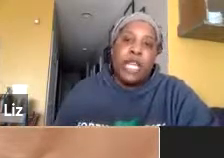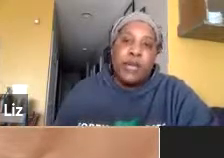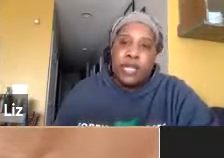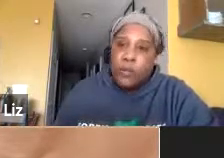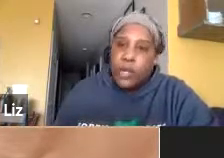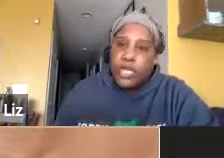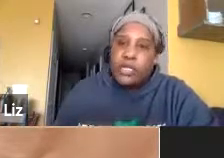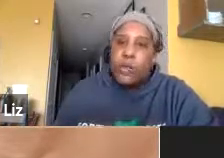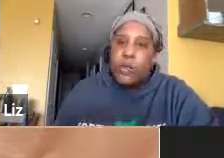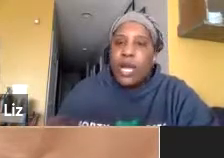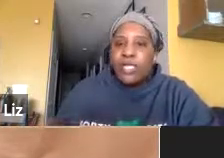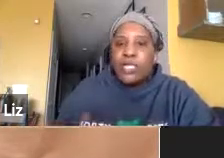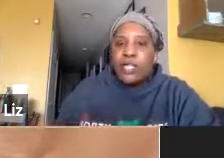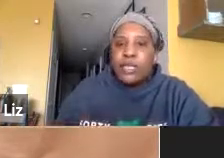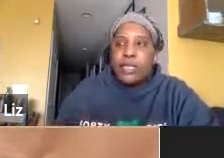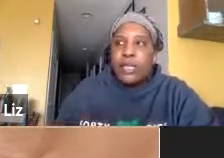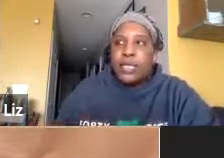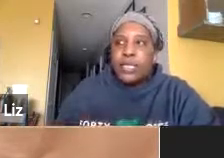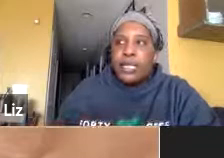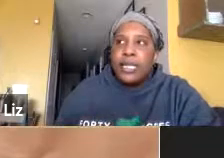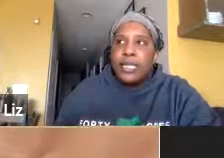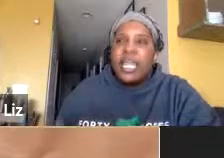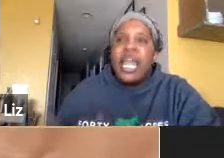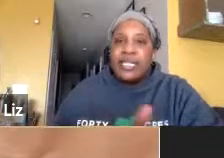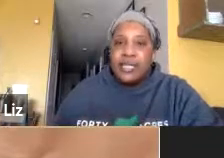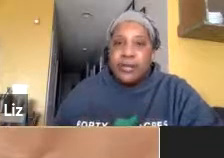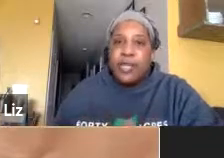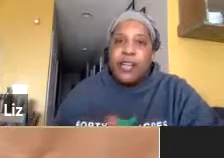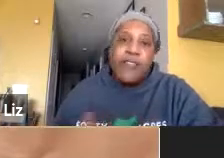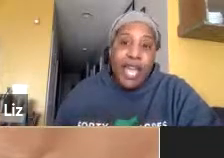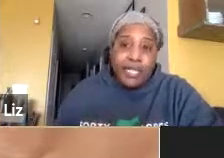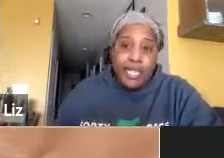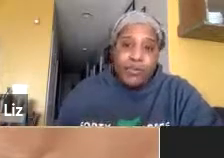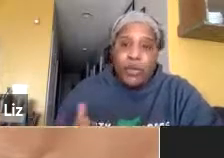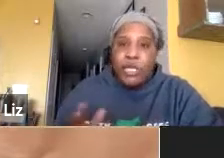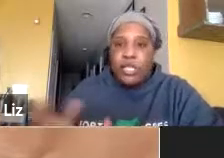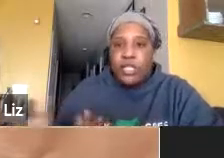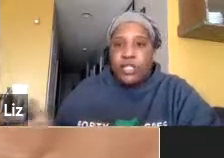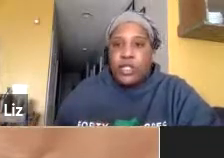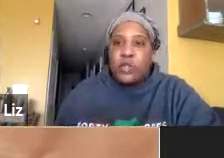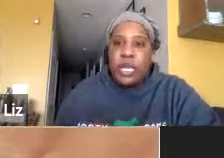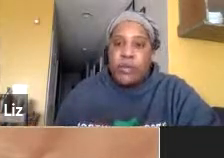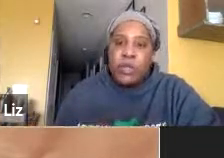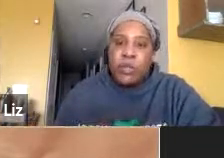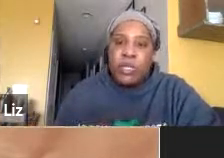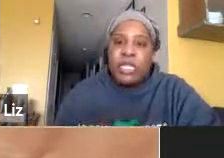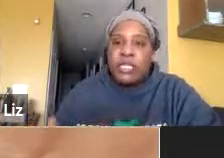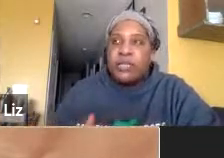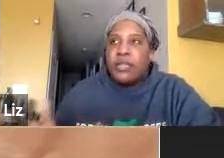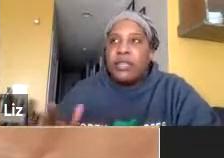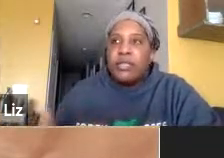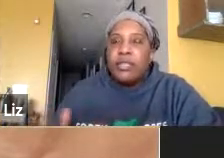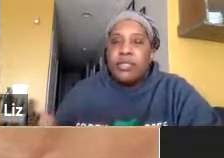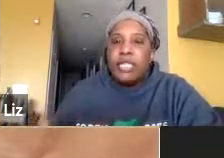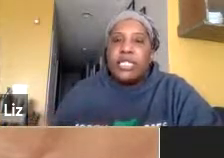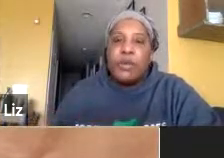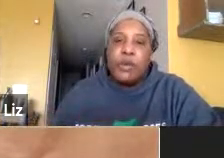be predominantly white. So why is there this chasm of access between the two between